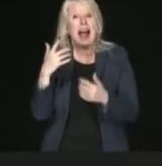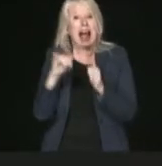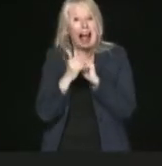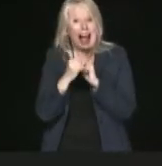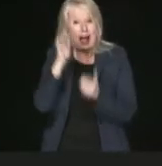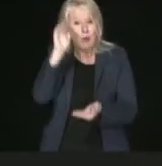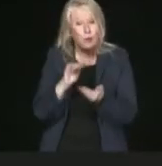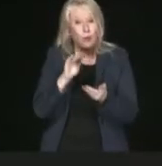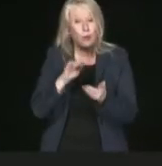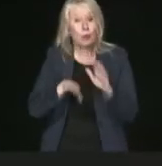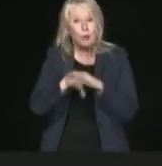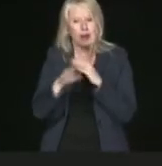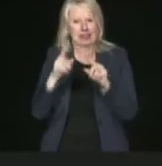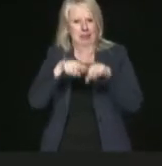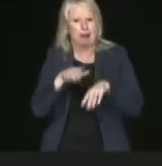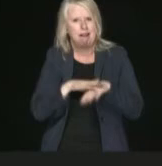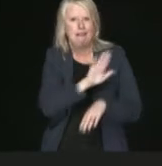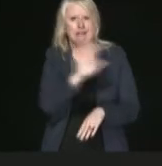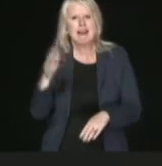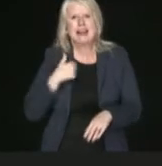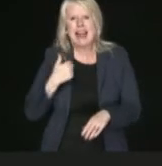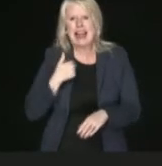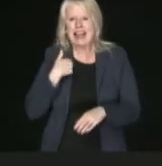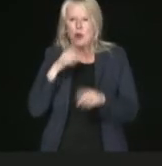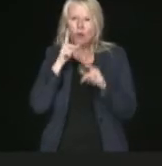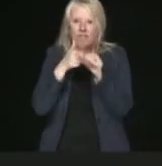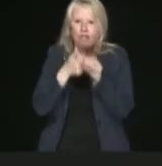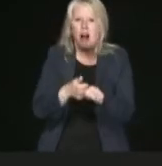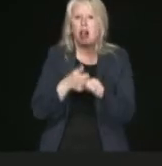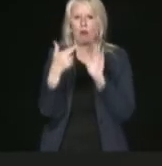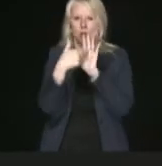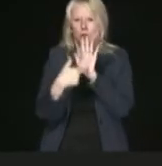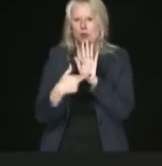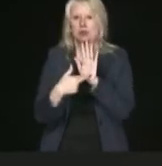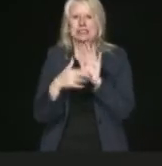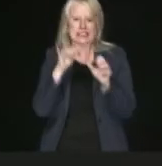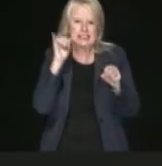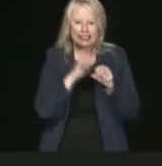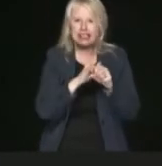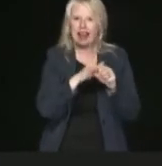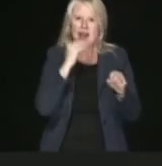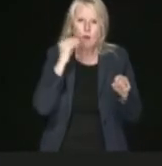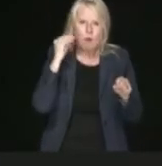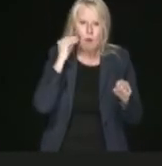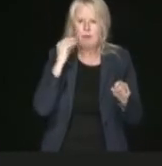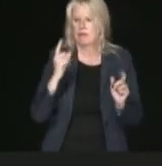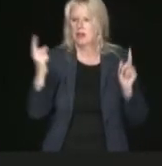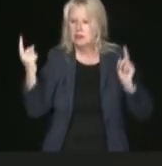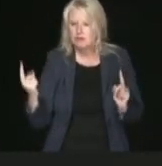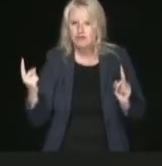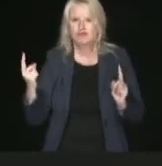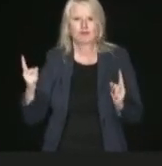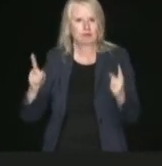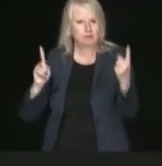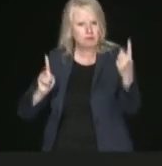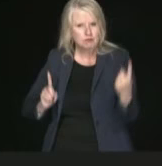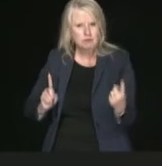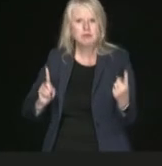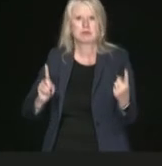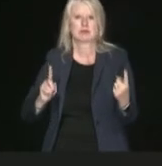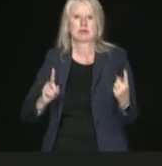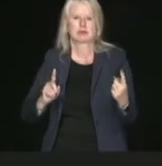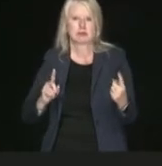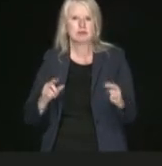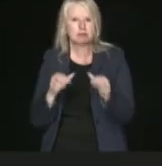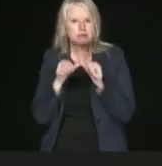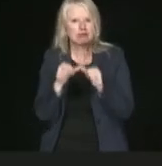on people continuing to stay home, on people continuing to maintain their distance, on continuing